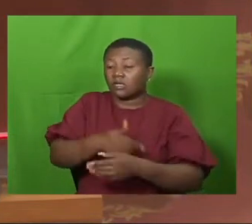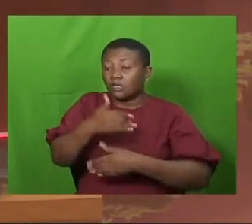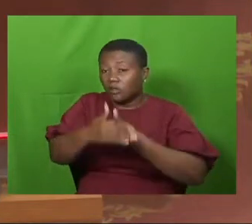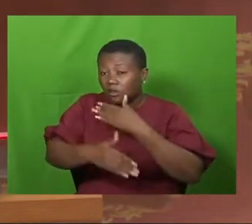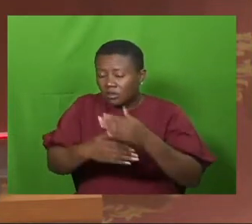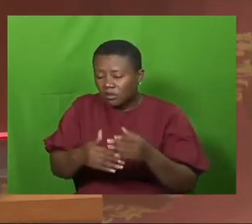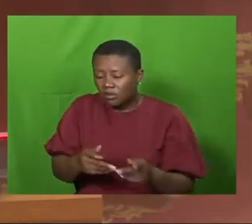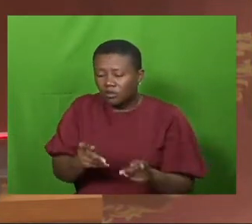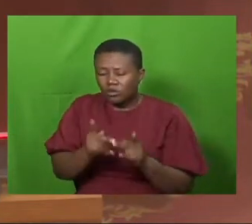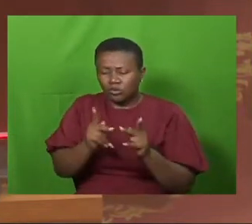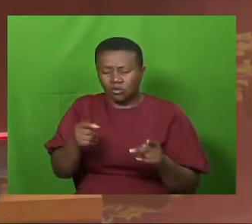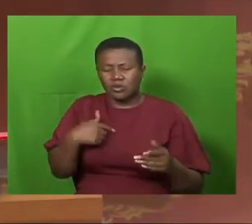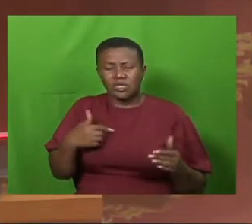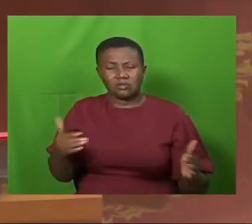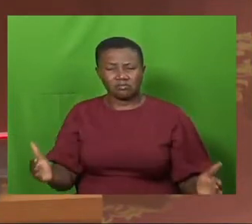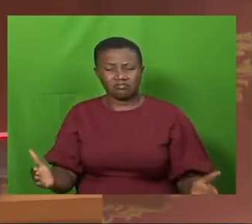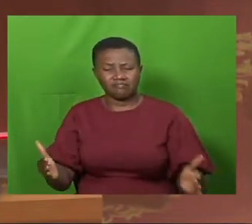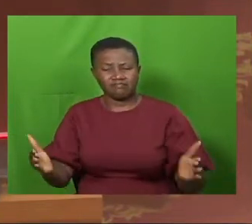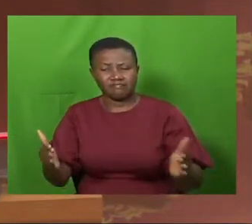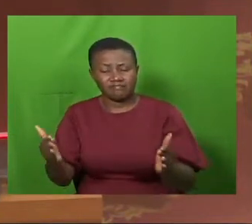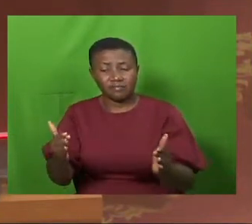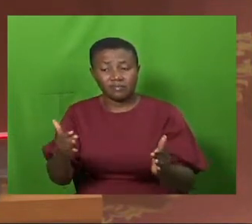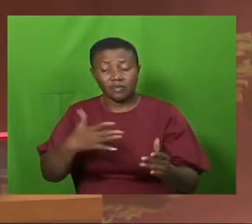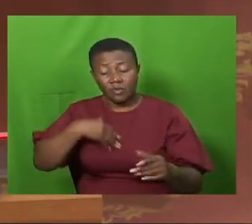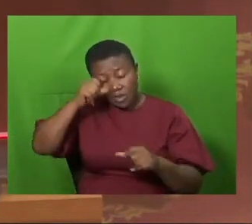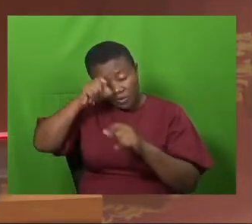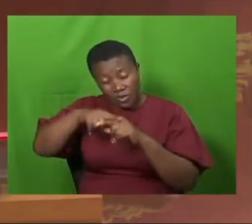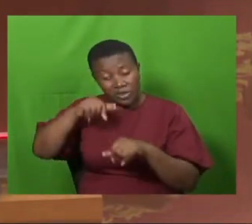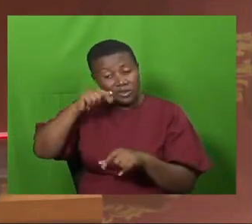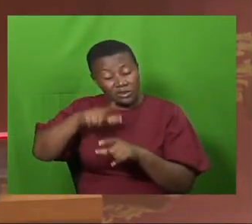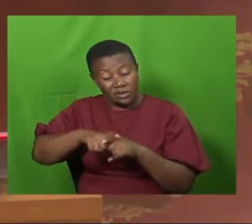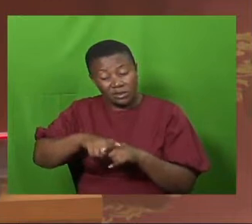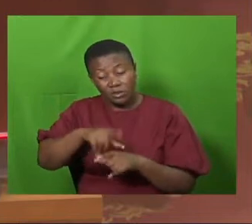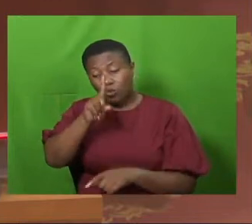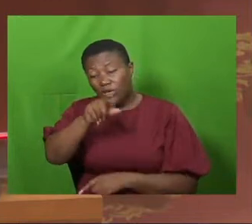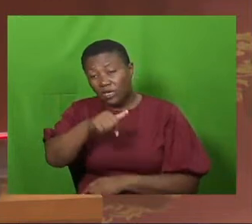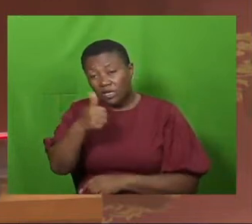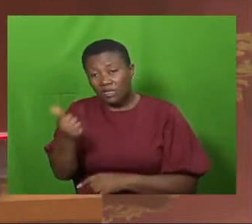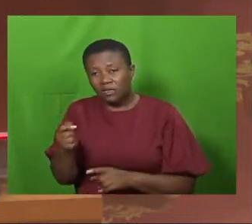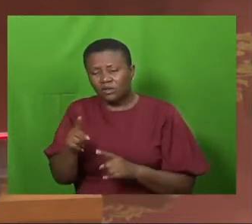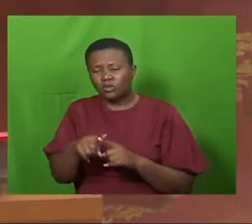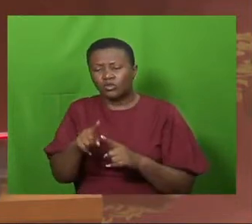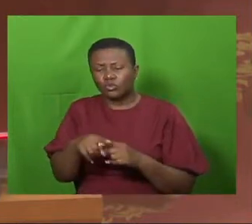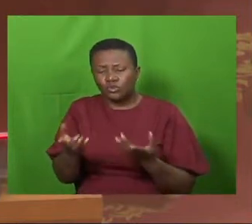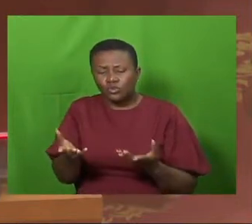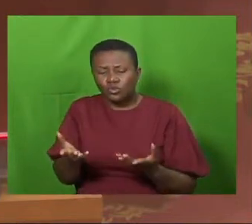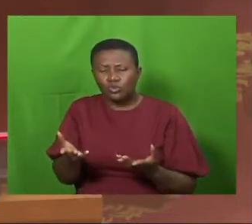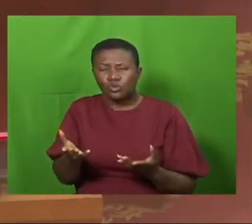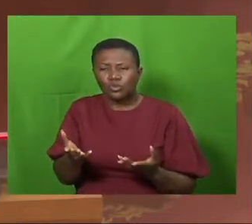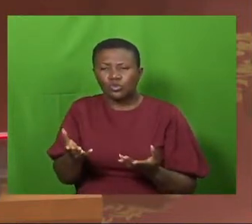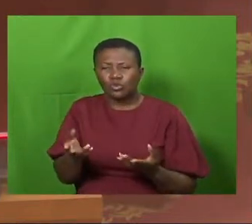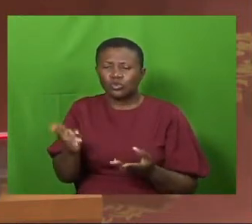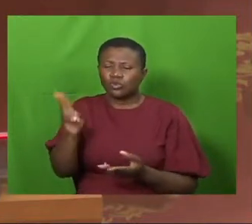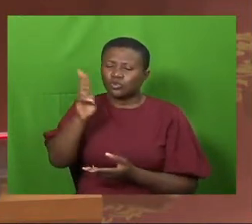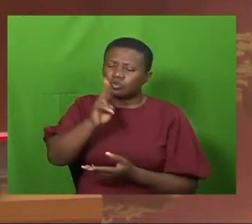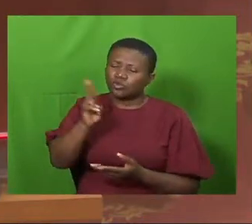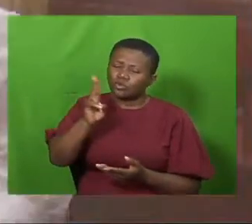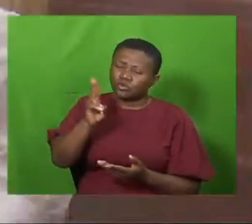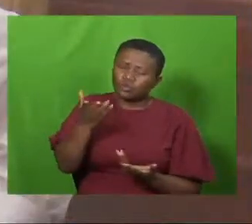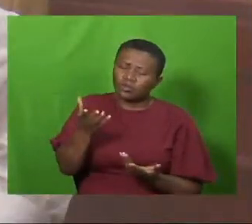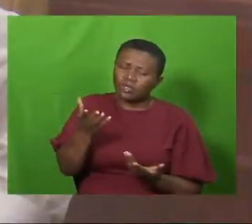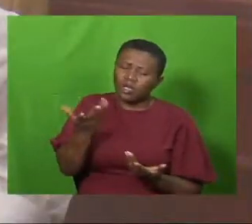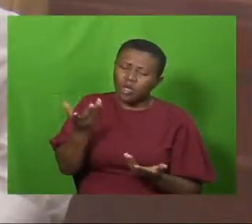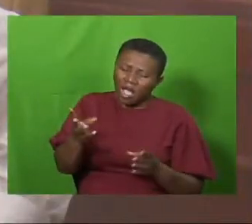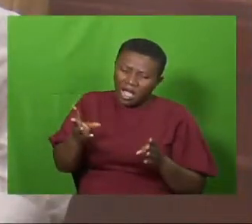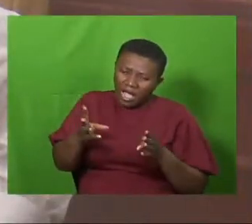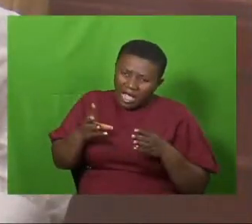encourage my colleagues to approach this debate with all sincerity, so that, Mr.